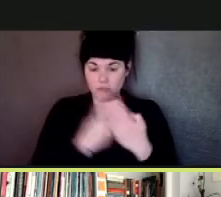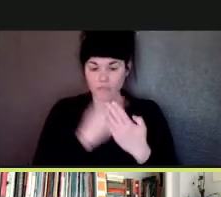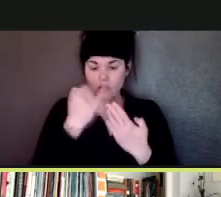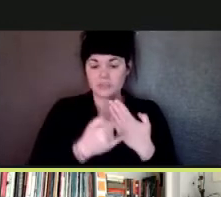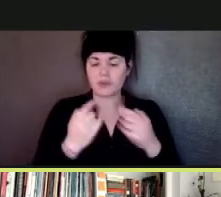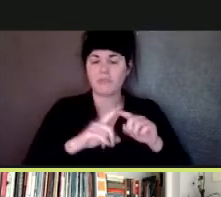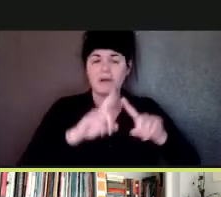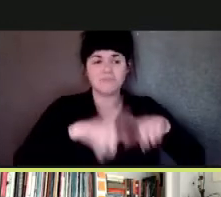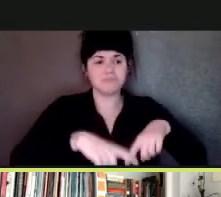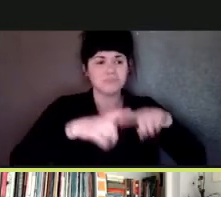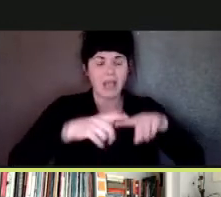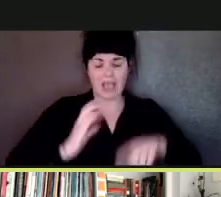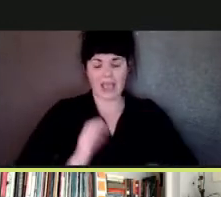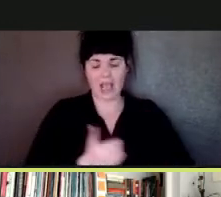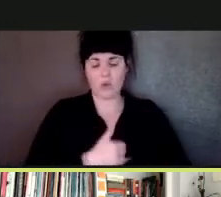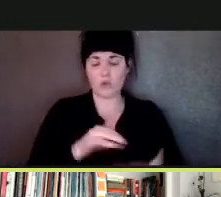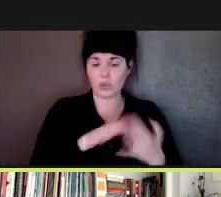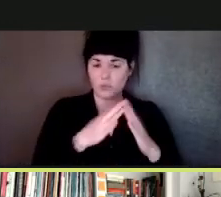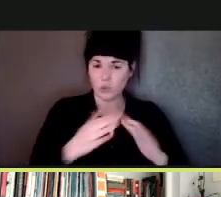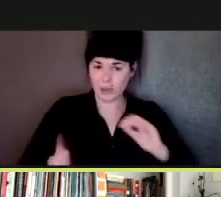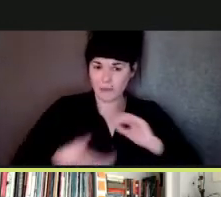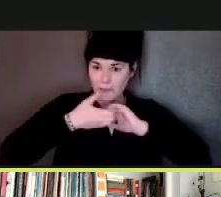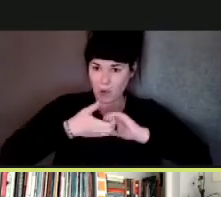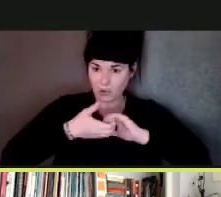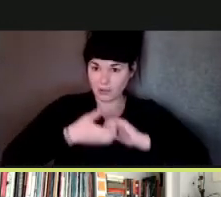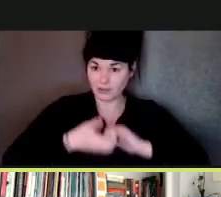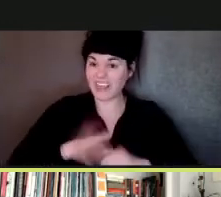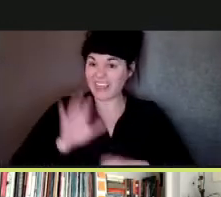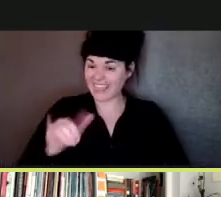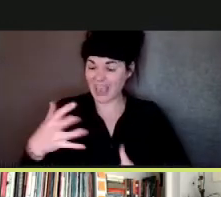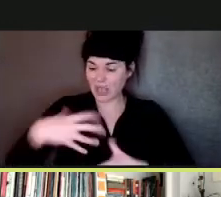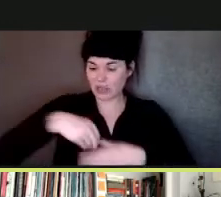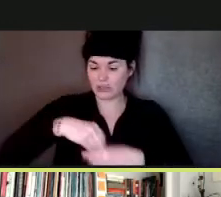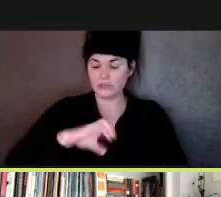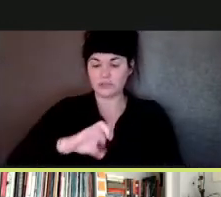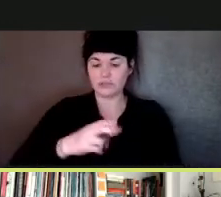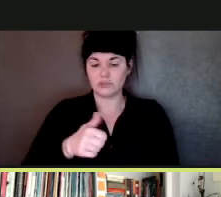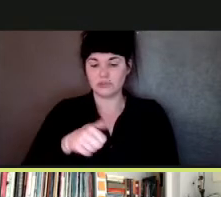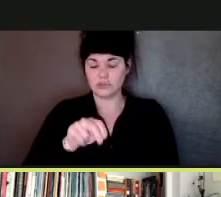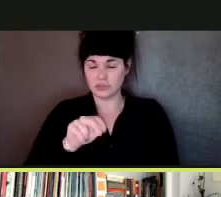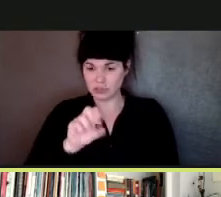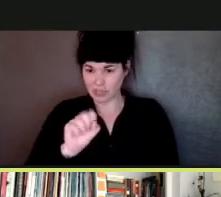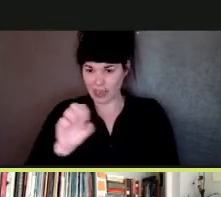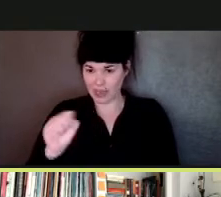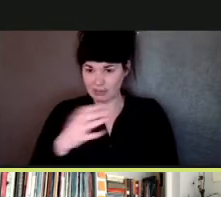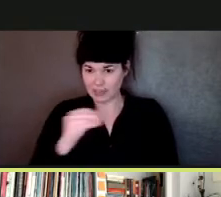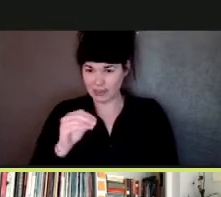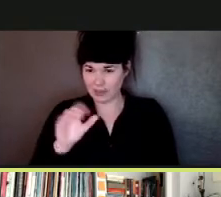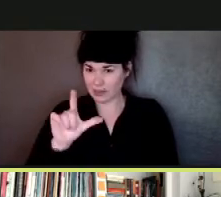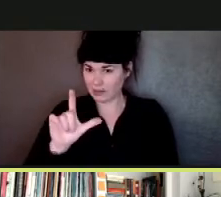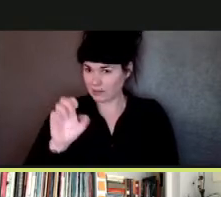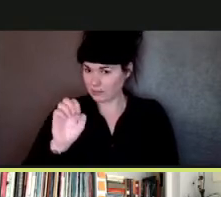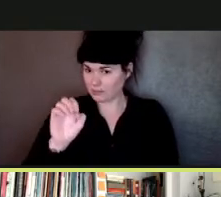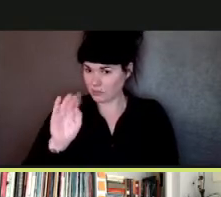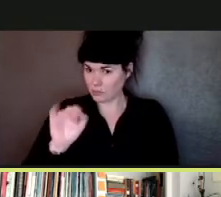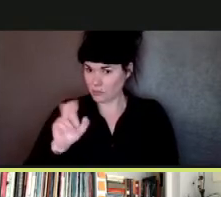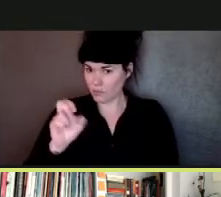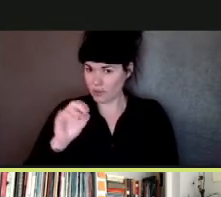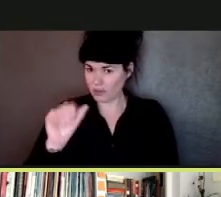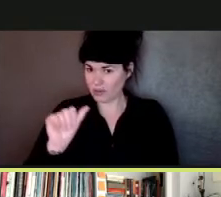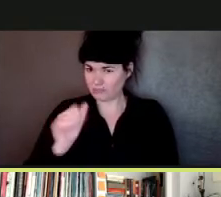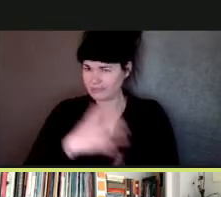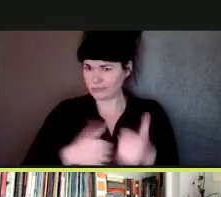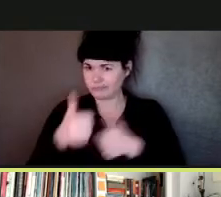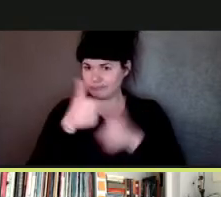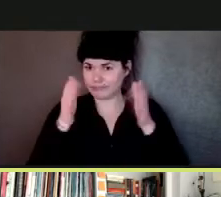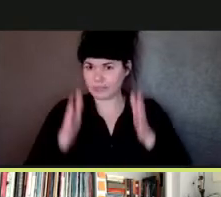community partners, which actually include Chaz and Dr. Felix Balbuena, who is helping to direct sort of national efforts.